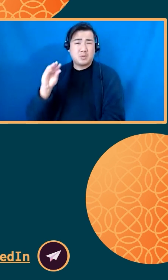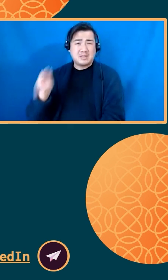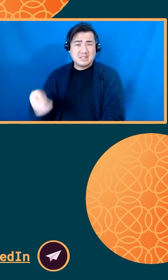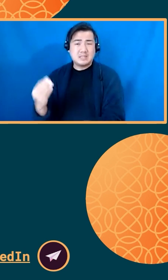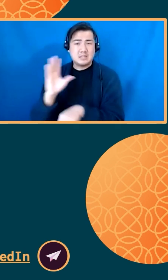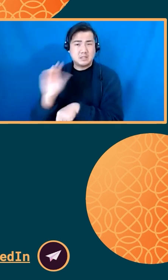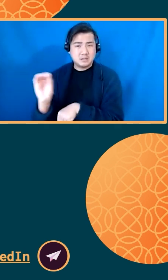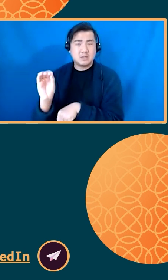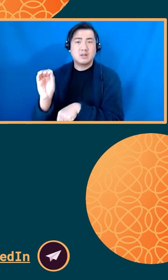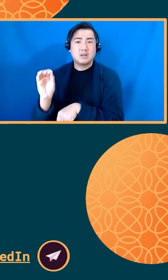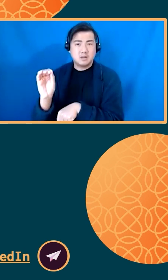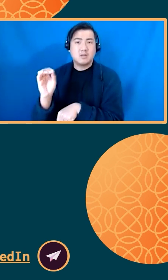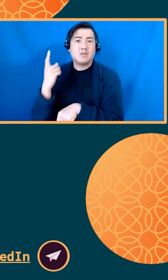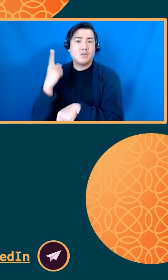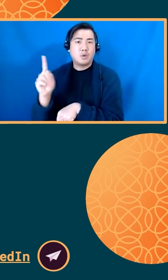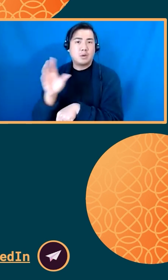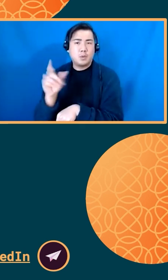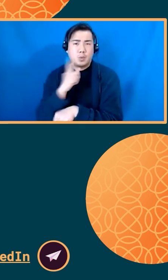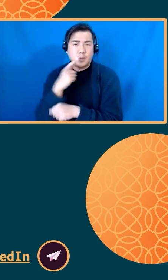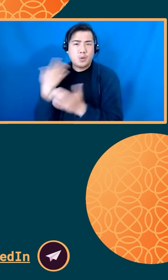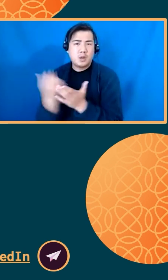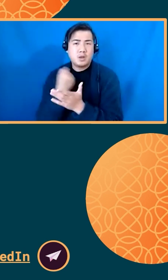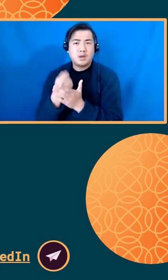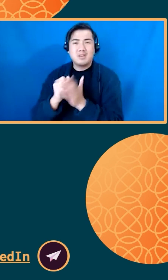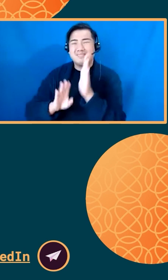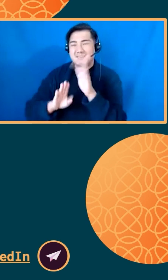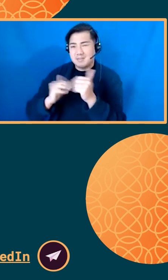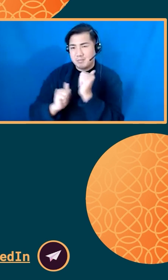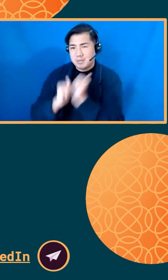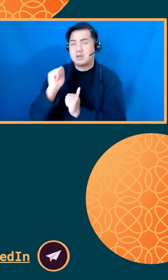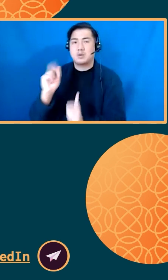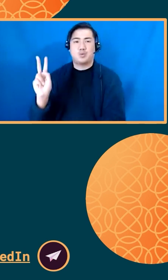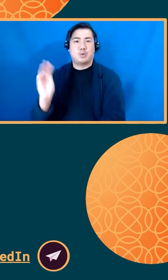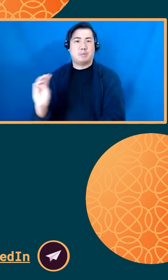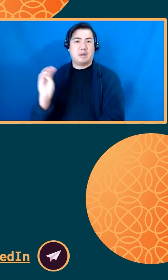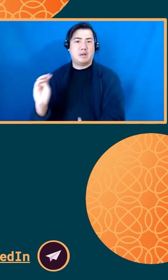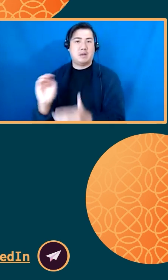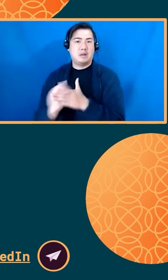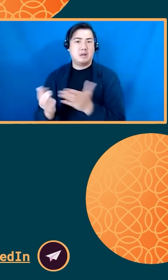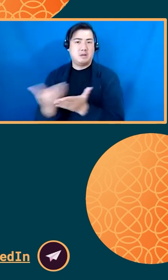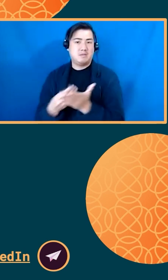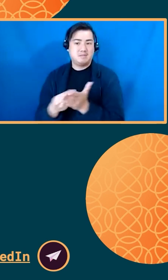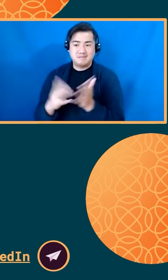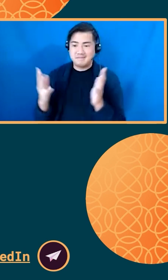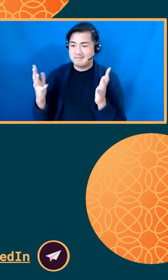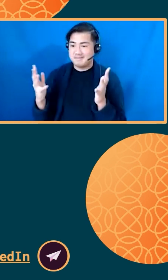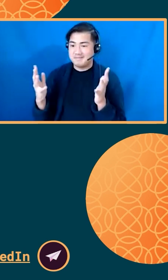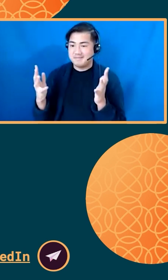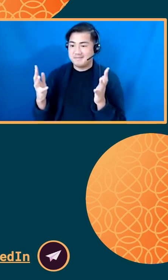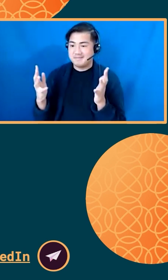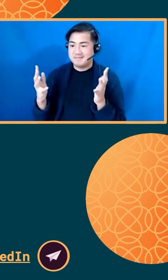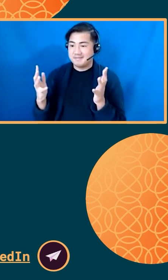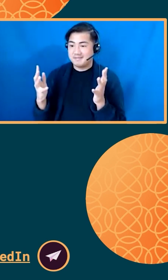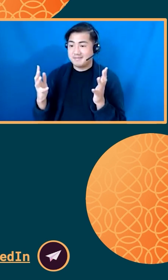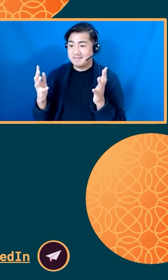with companies reaching $1 million in revenue. Hand clap, everybody. Show her the love. Show